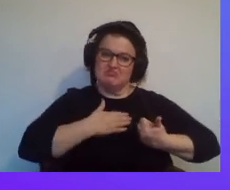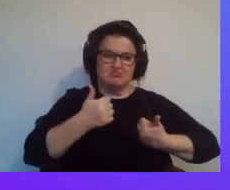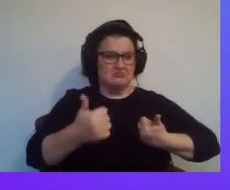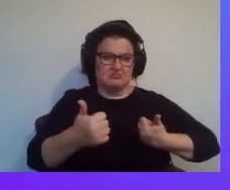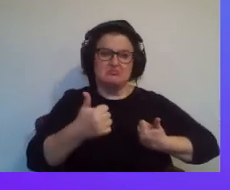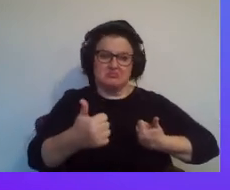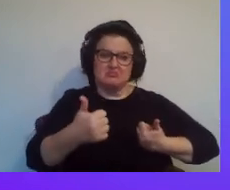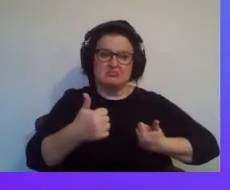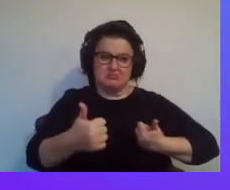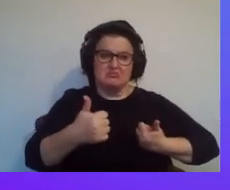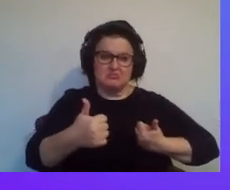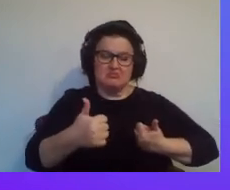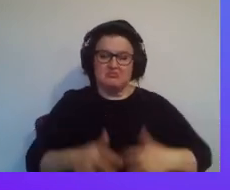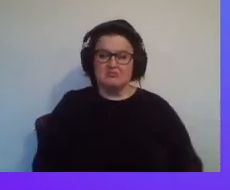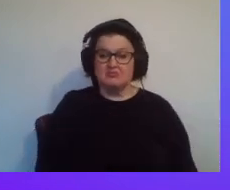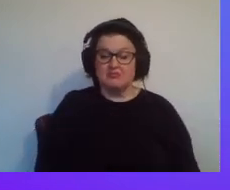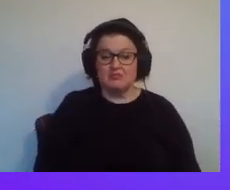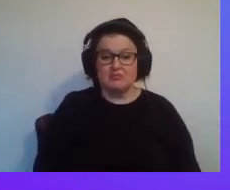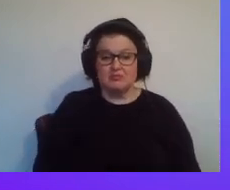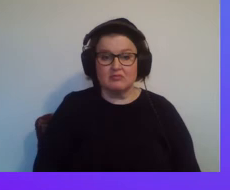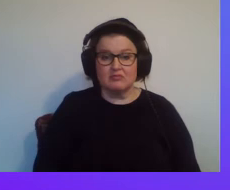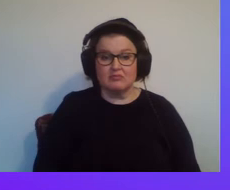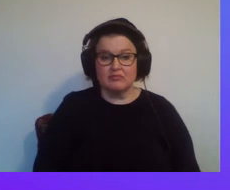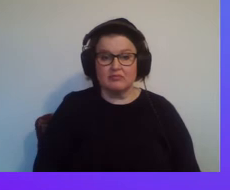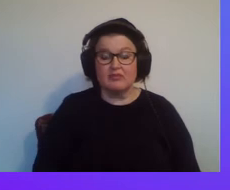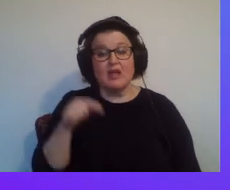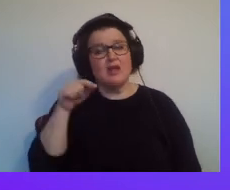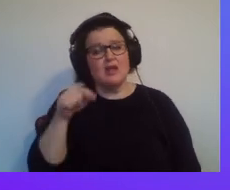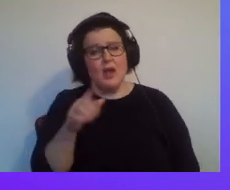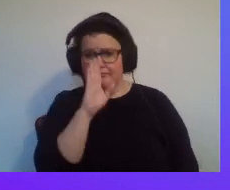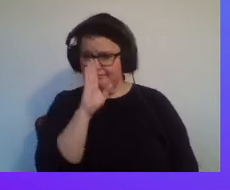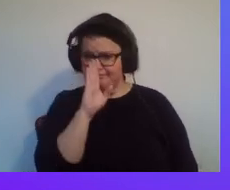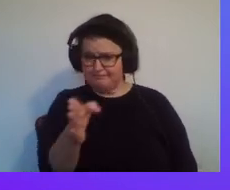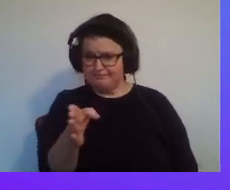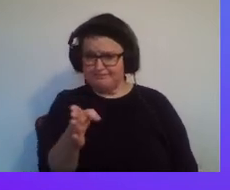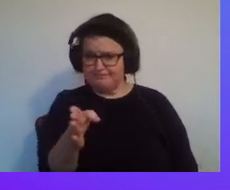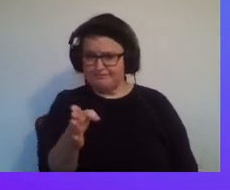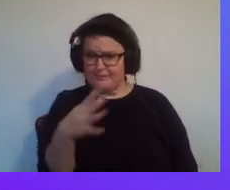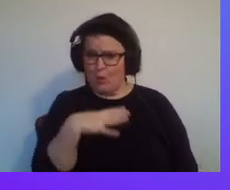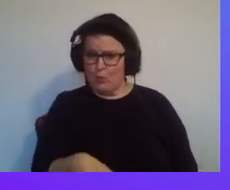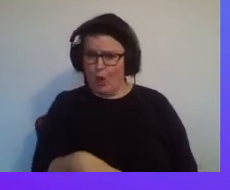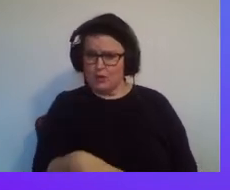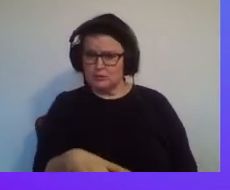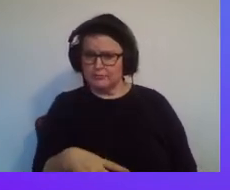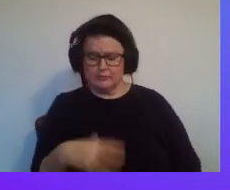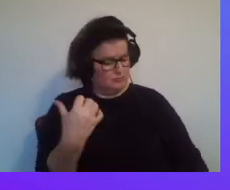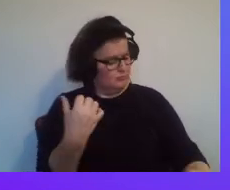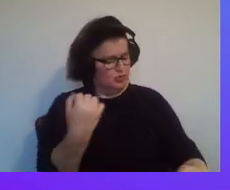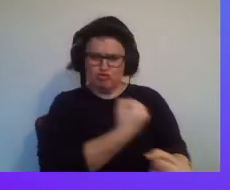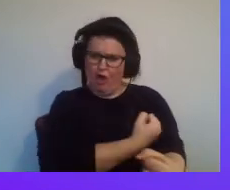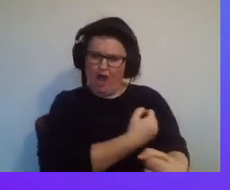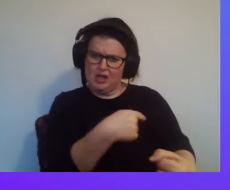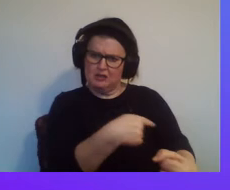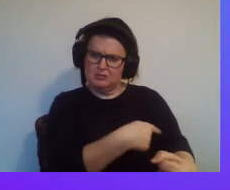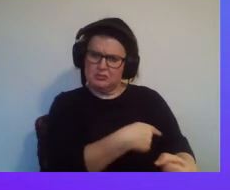let's be honest here, with a drug of this nature, surely ordinarily these drugs are